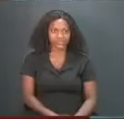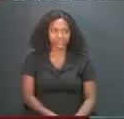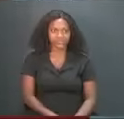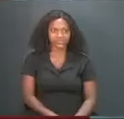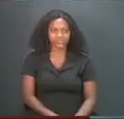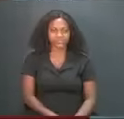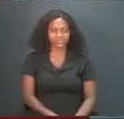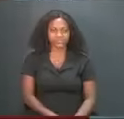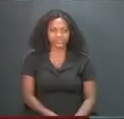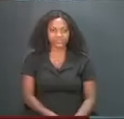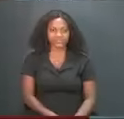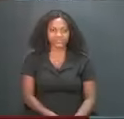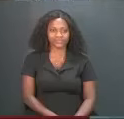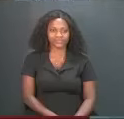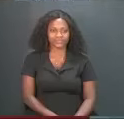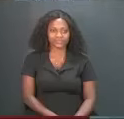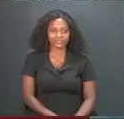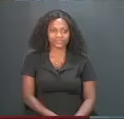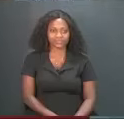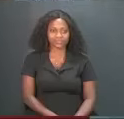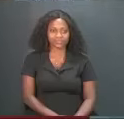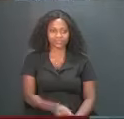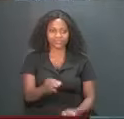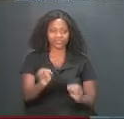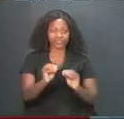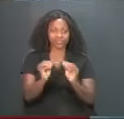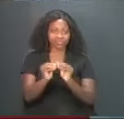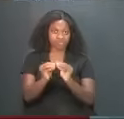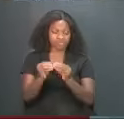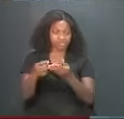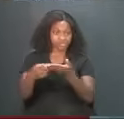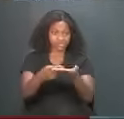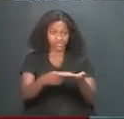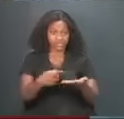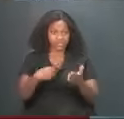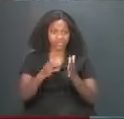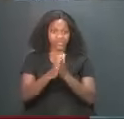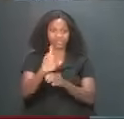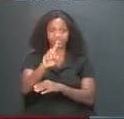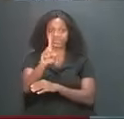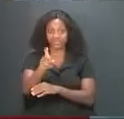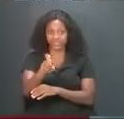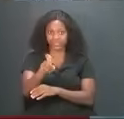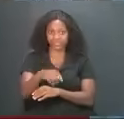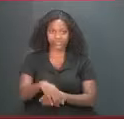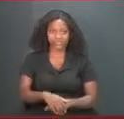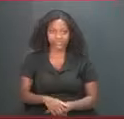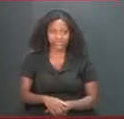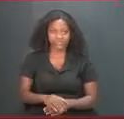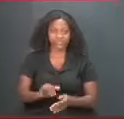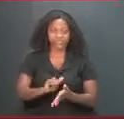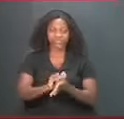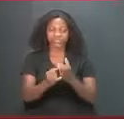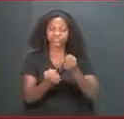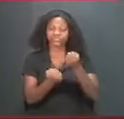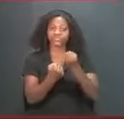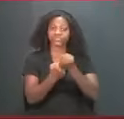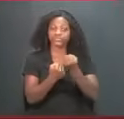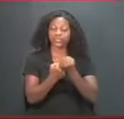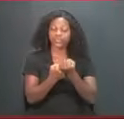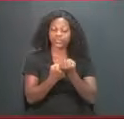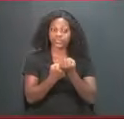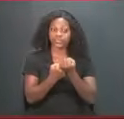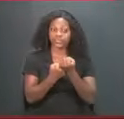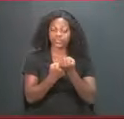question. There be no further consideration. I put the question. Those in favor of